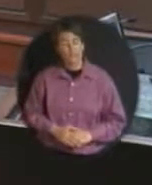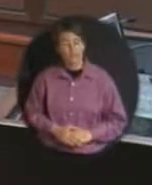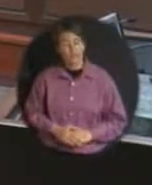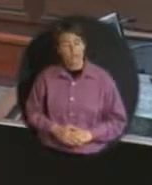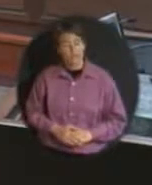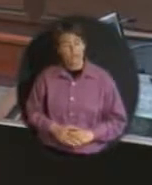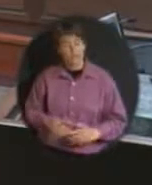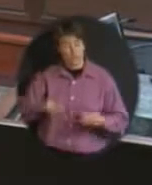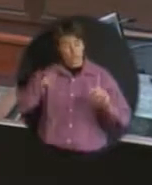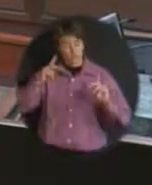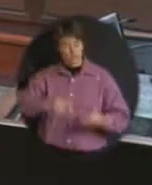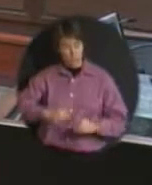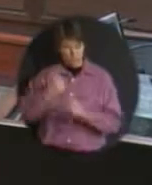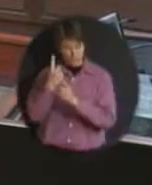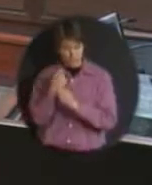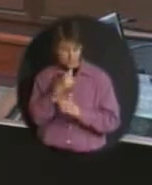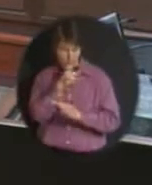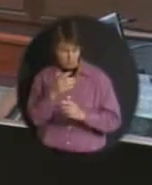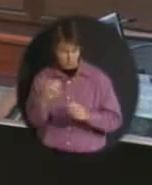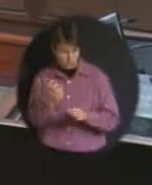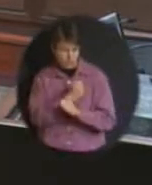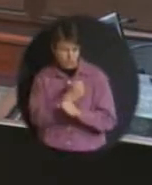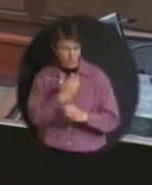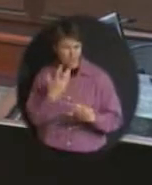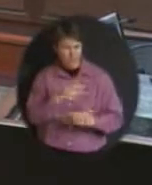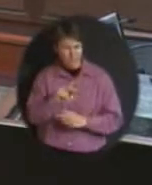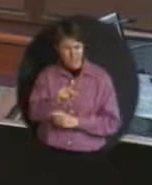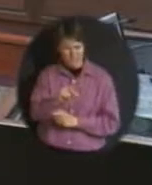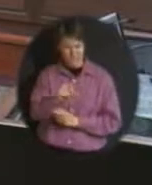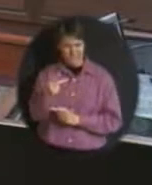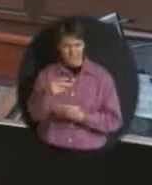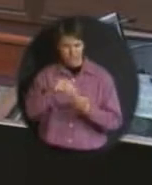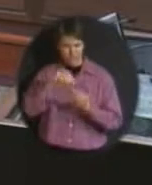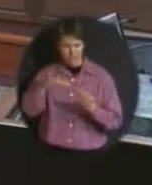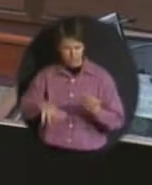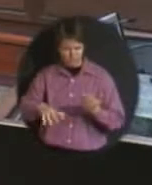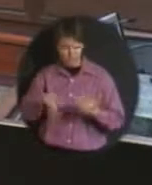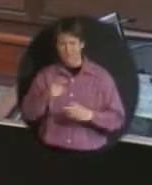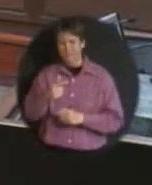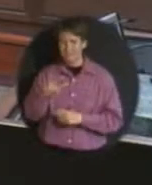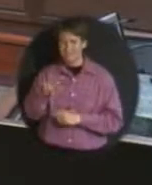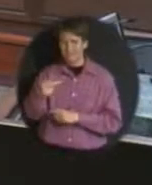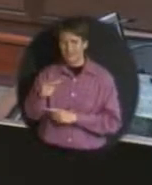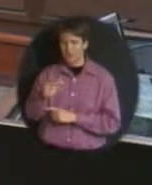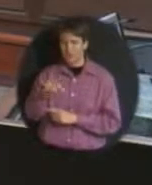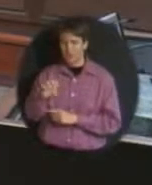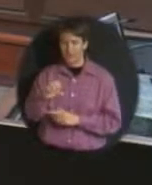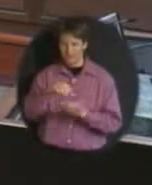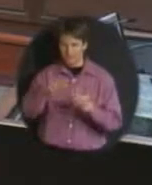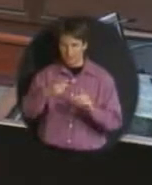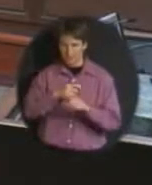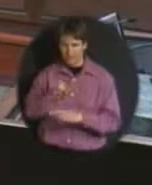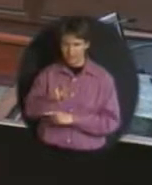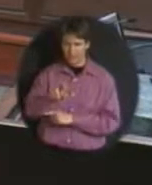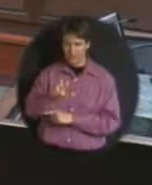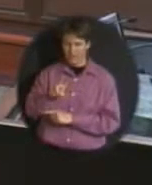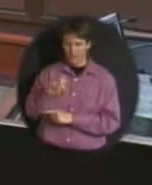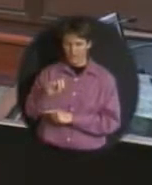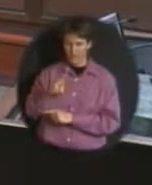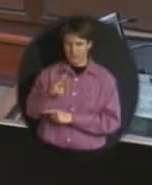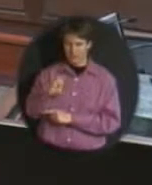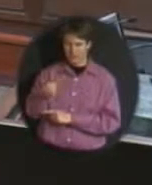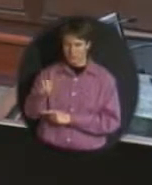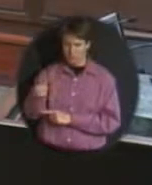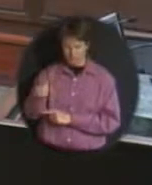The person that won it last year was a second grader from Ravenwood. You should have listened to this gal wail. She was a special